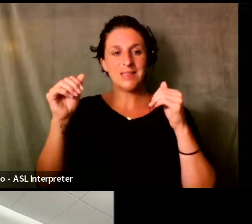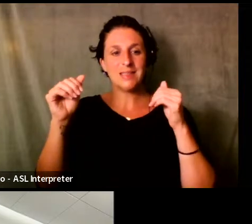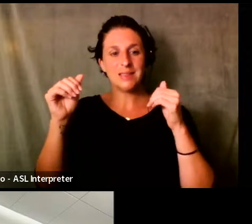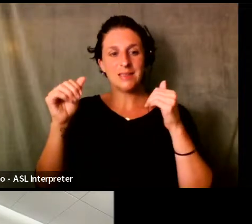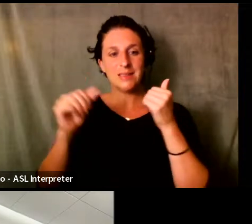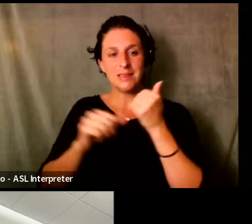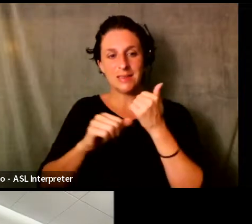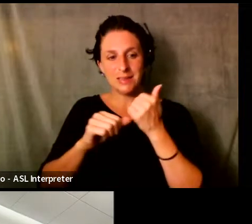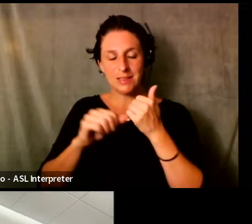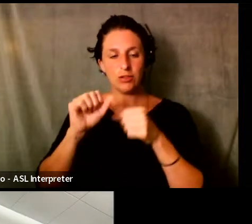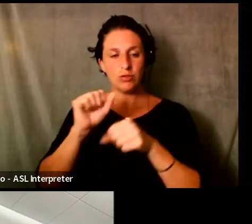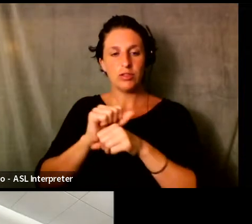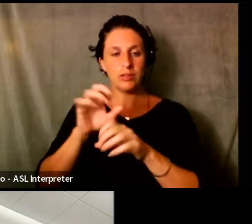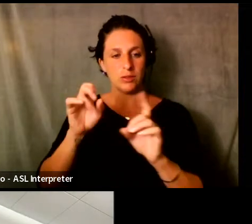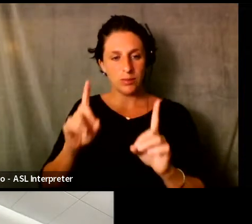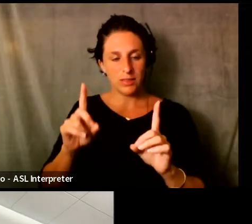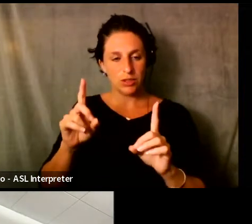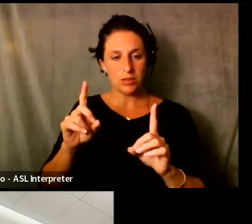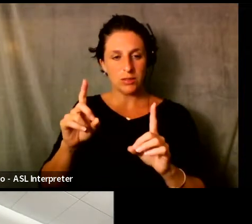Education at